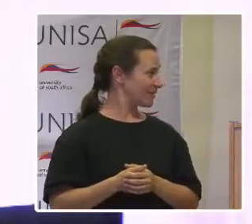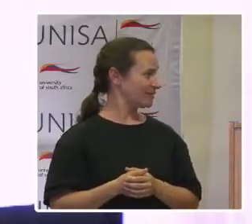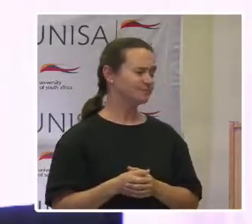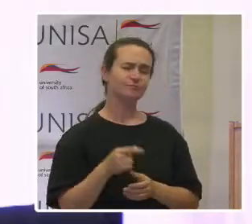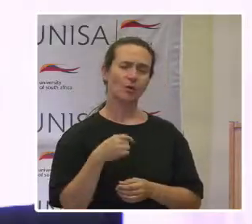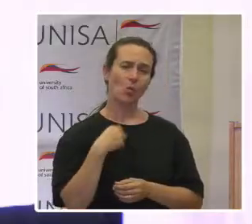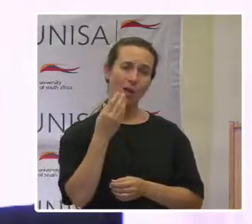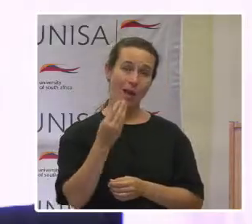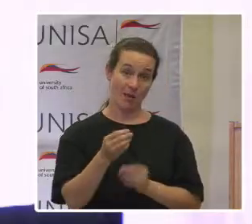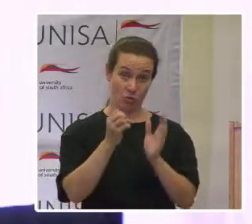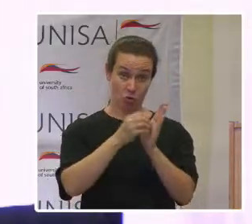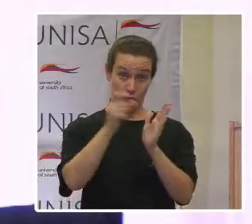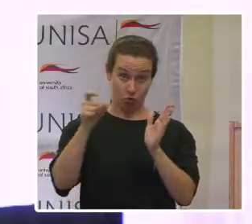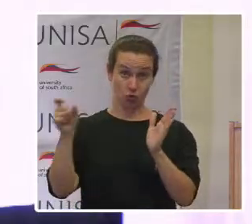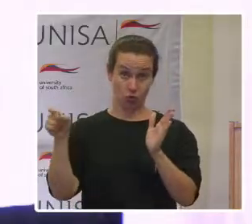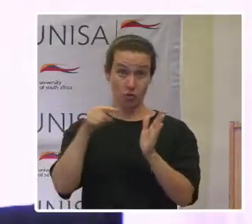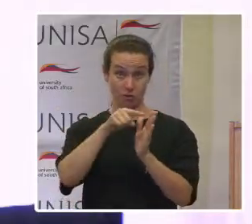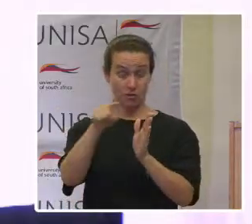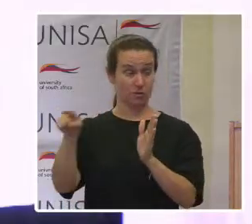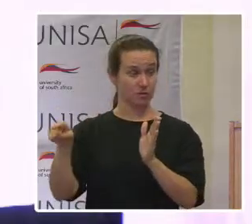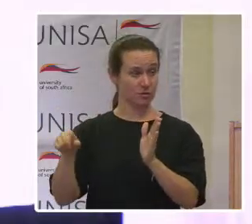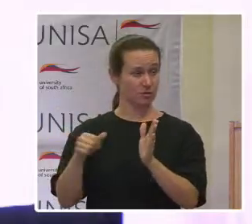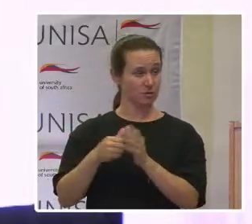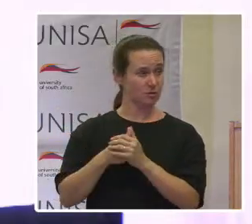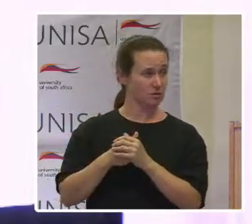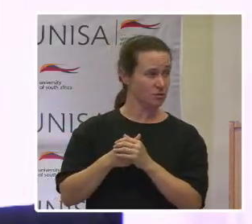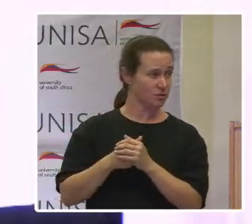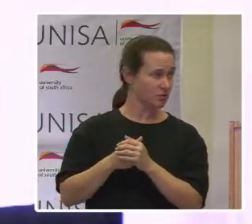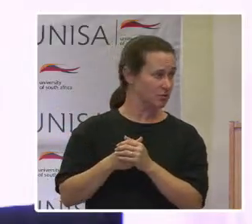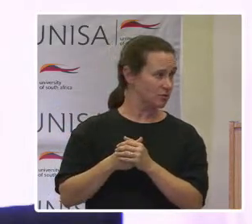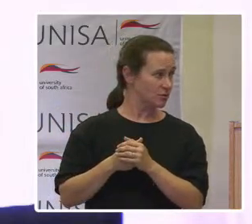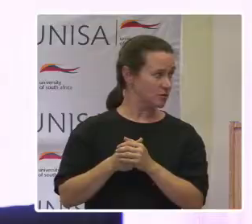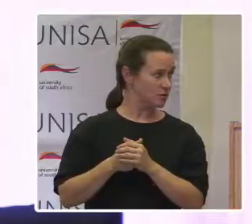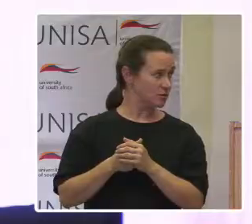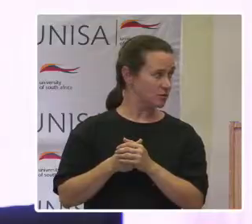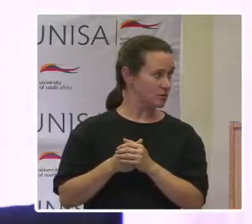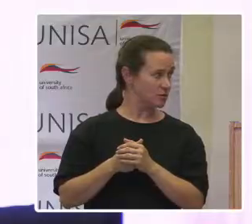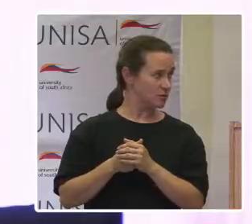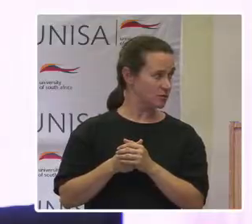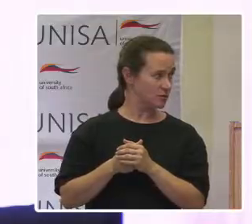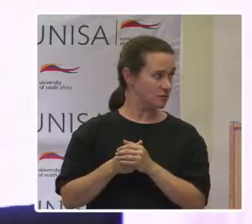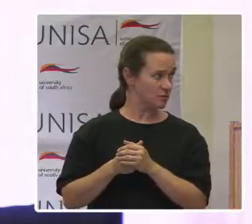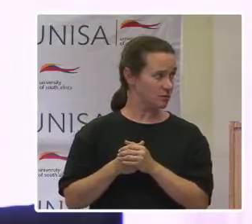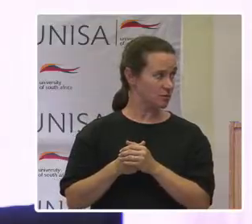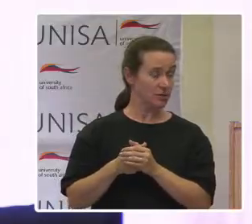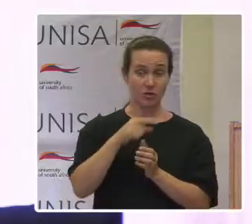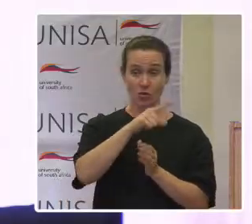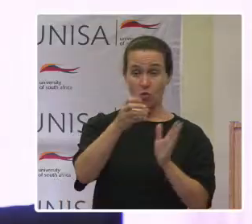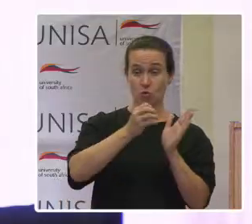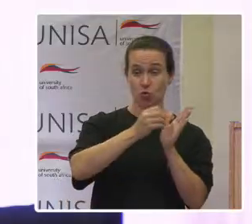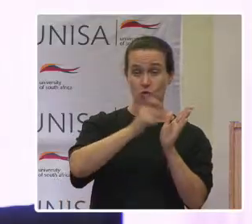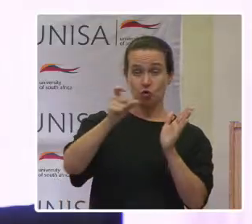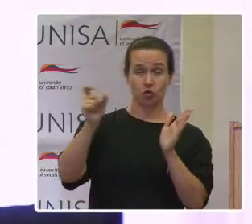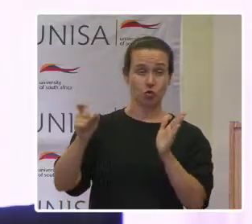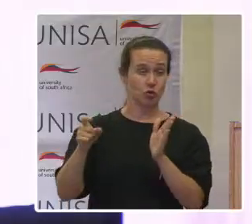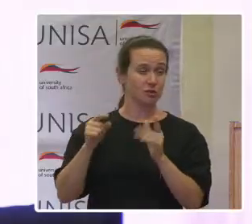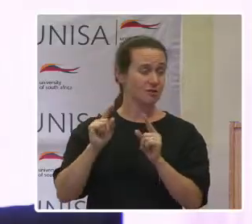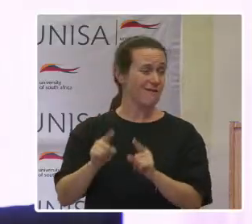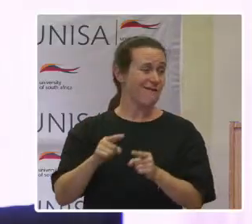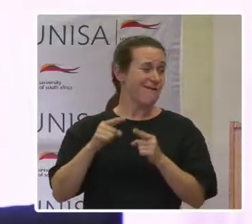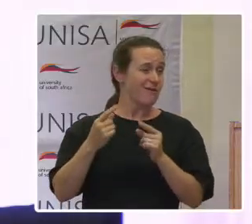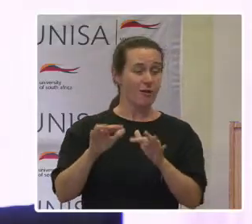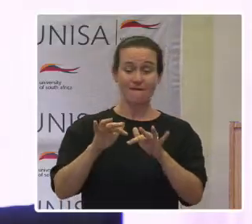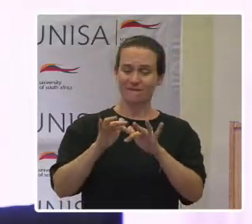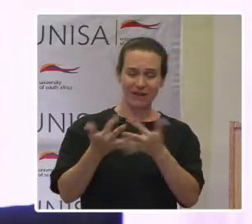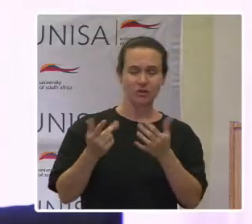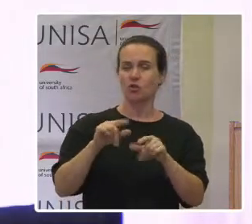We have students who are doing work integrated learning, and those students cannot finish and